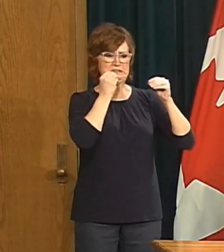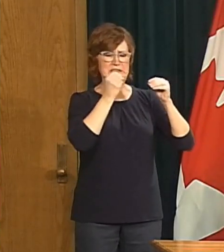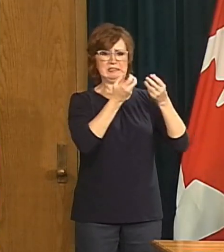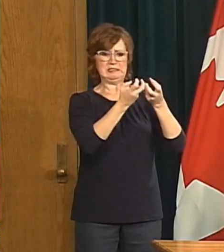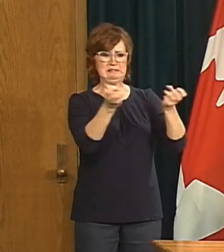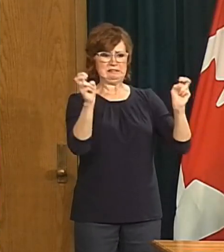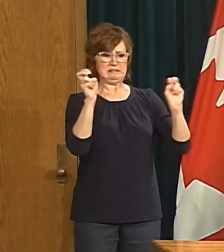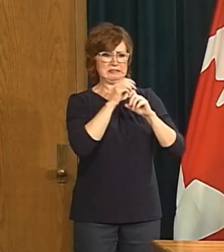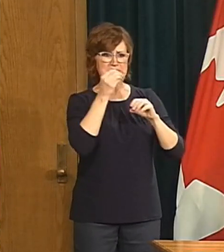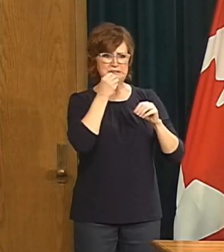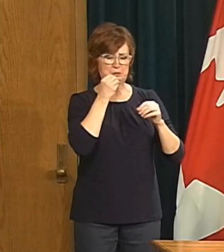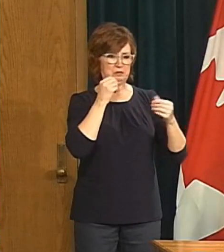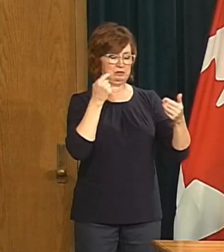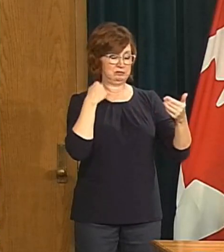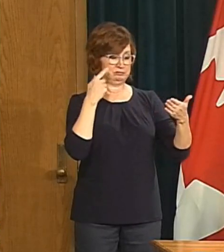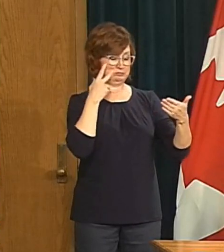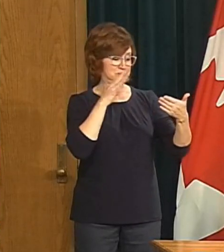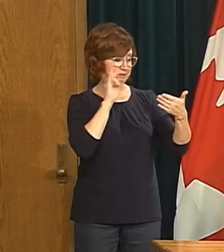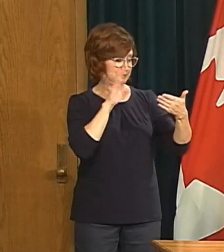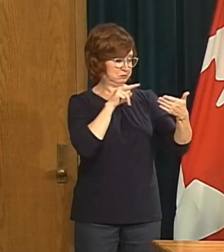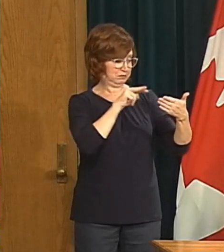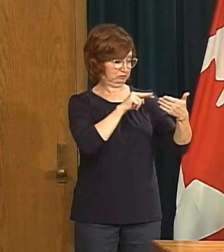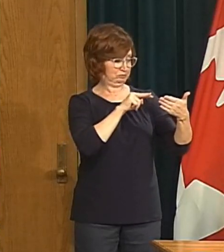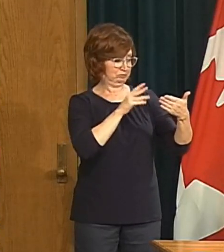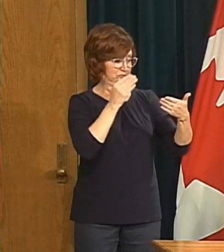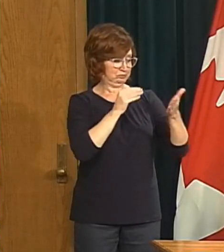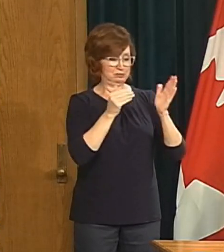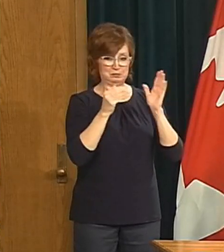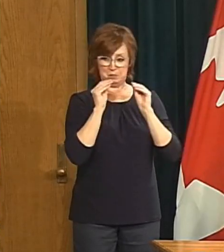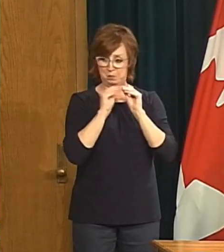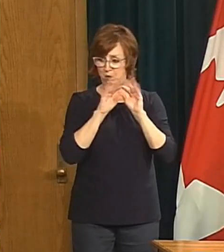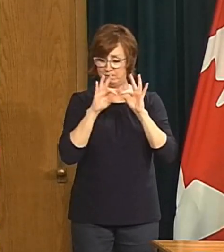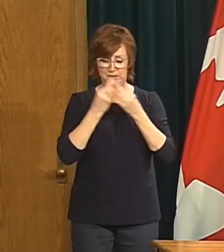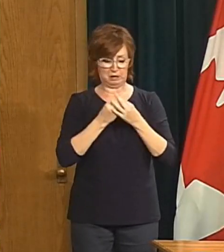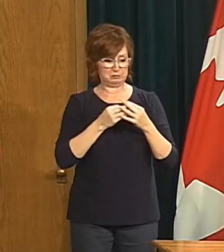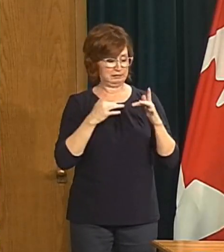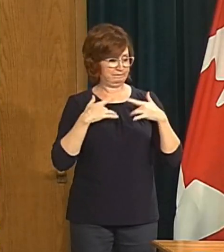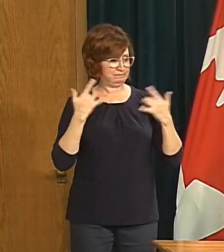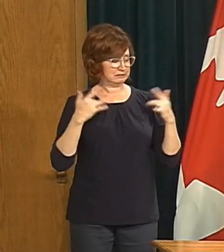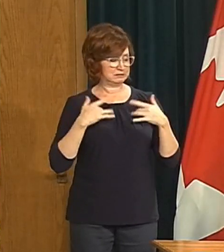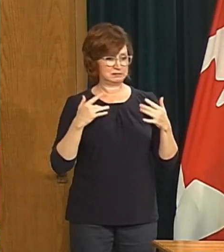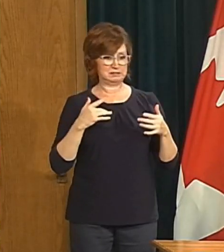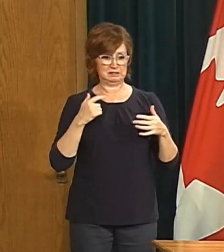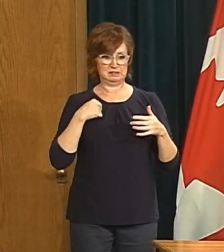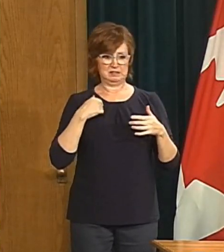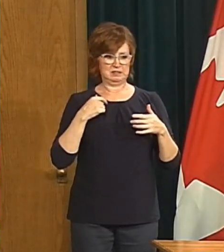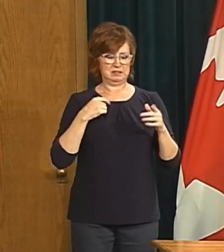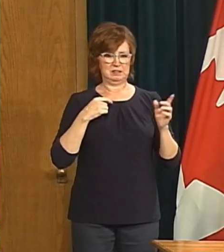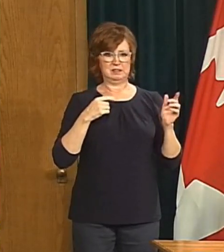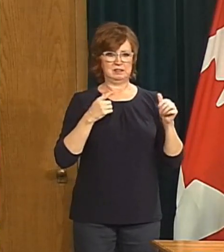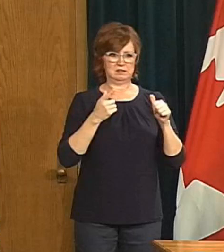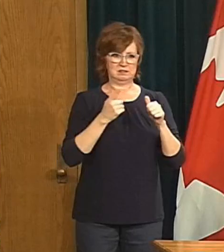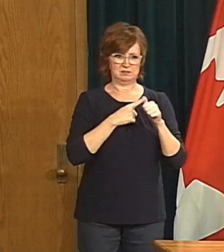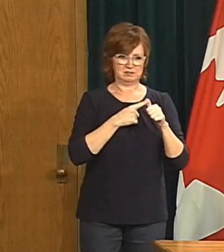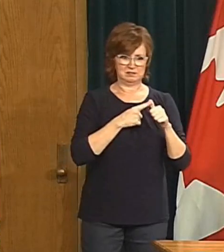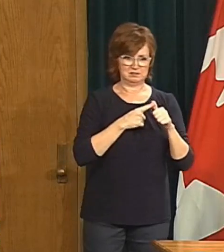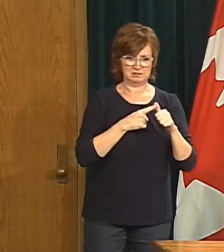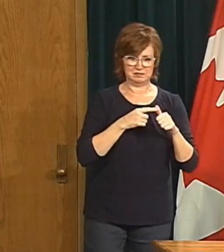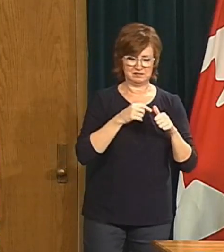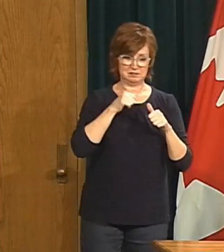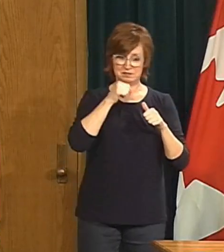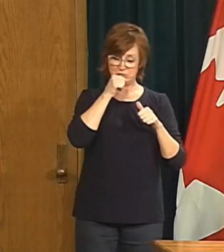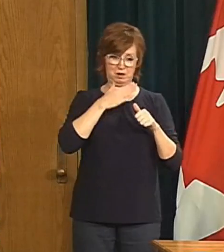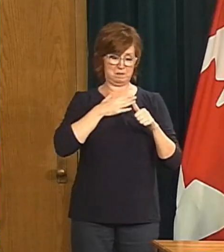large family gatherings that could lead to more positive cases? No, I have not seen those. First, let me say that those weren't at my